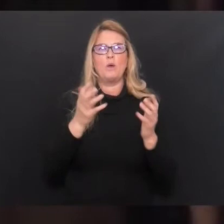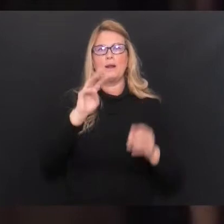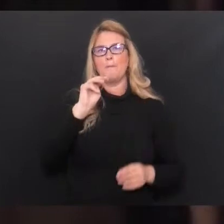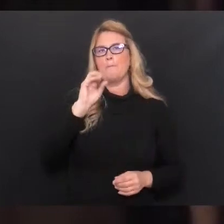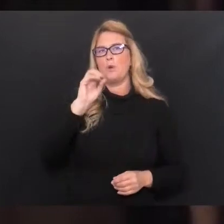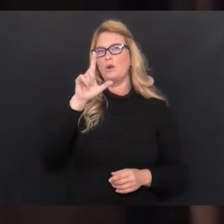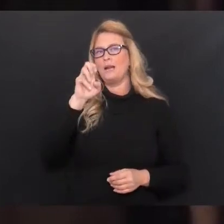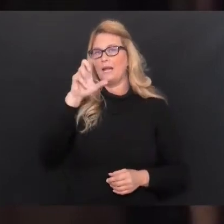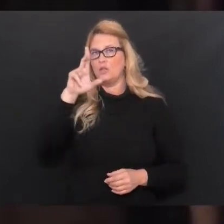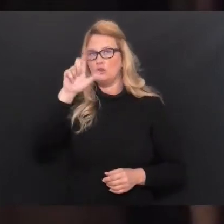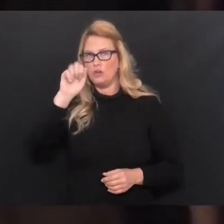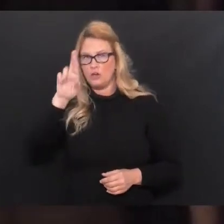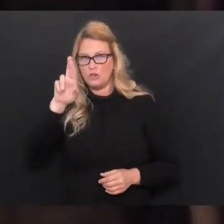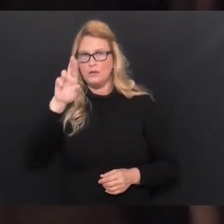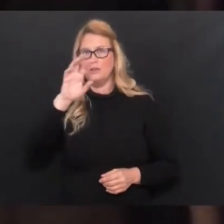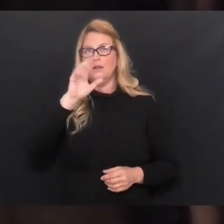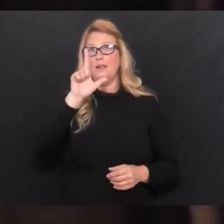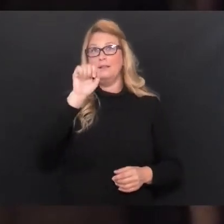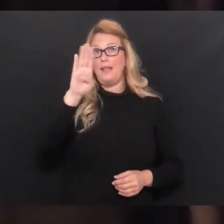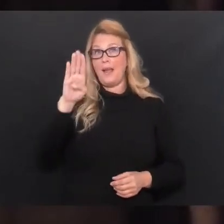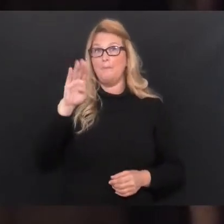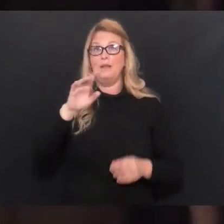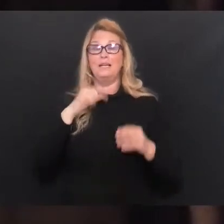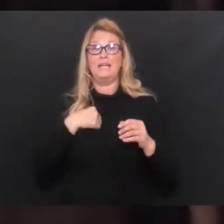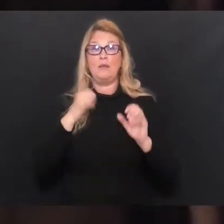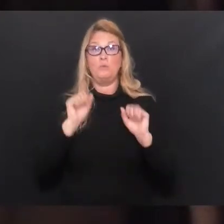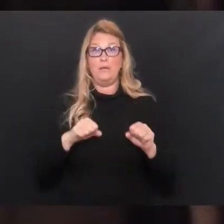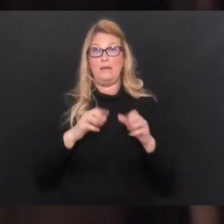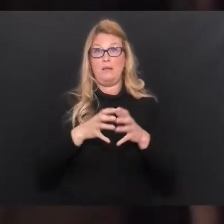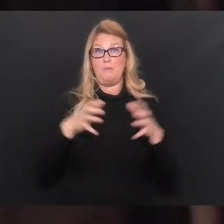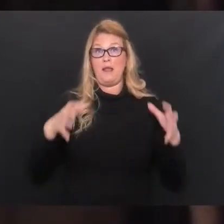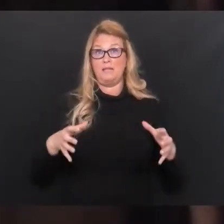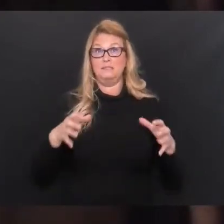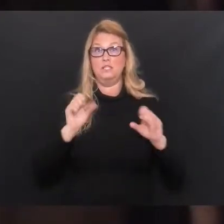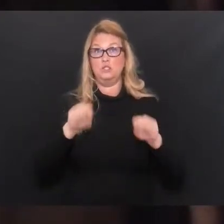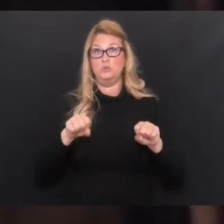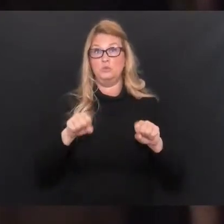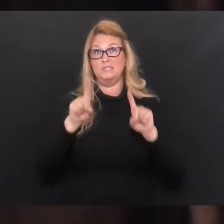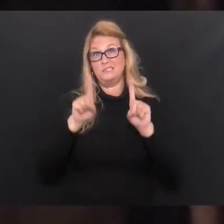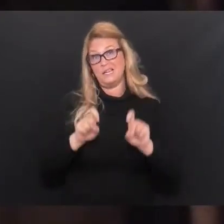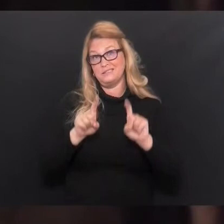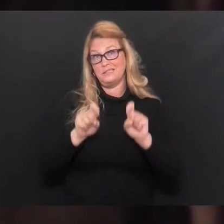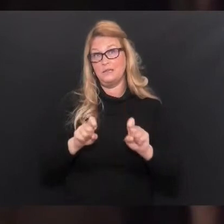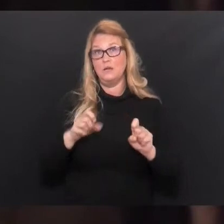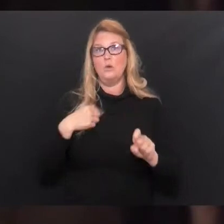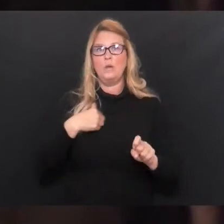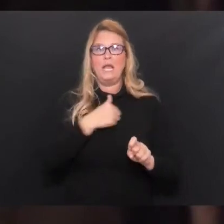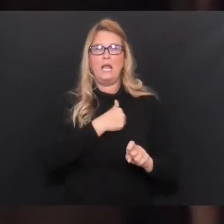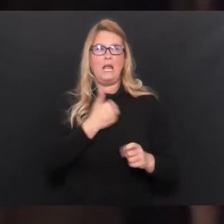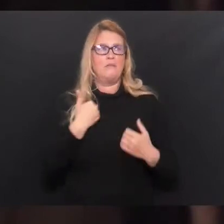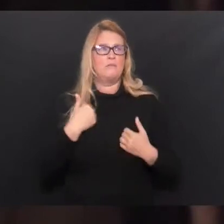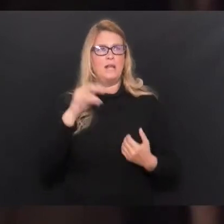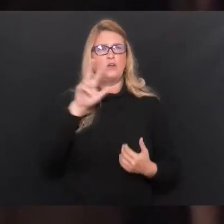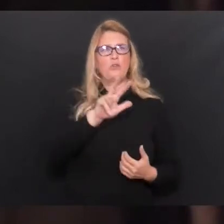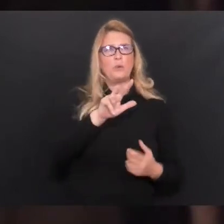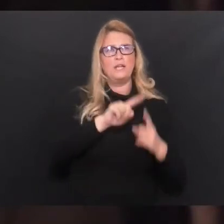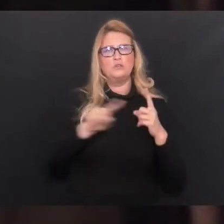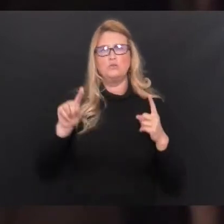laboratory that has the capacity to expand. So currently, we are testing in the order of 300 or 400